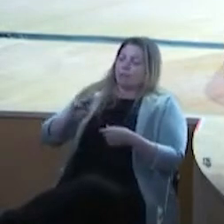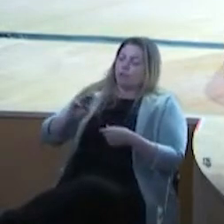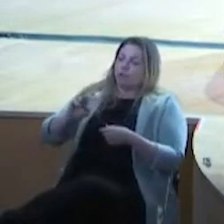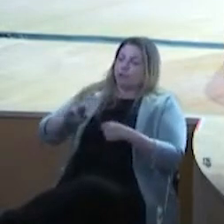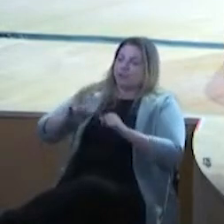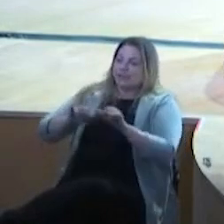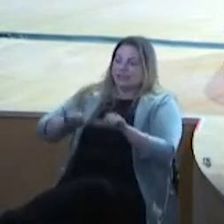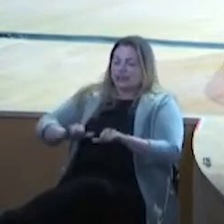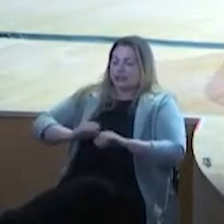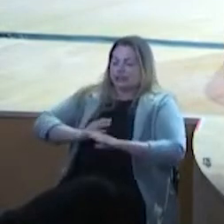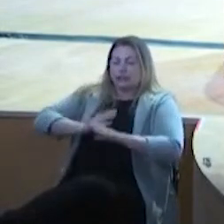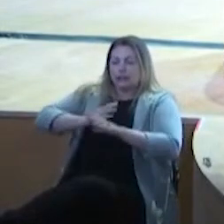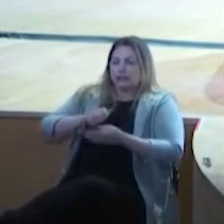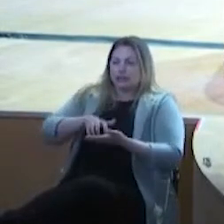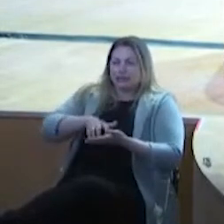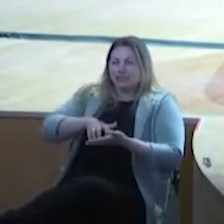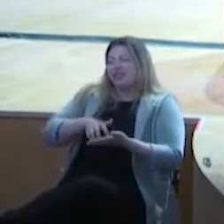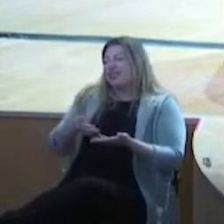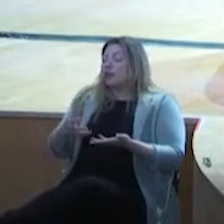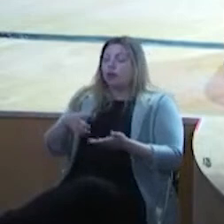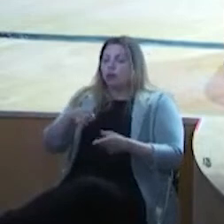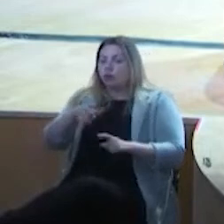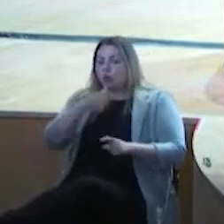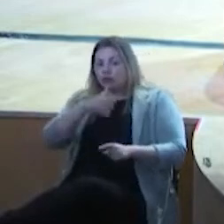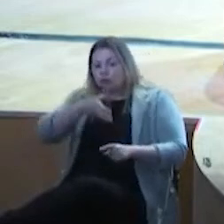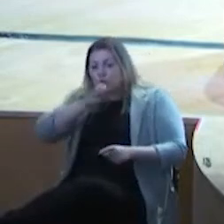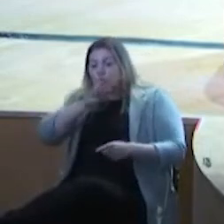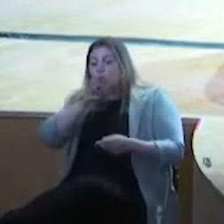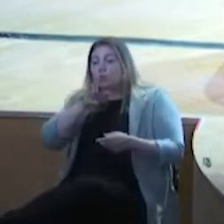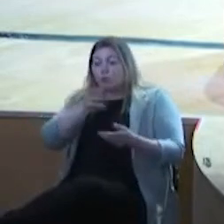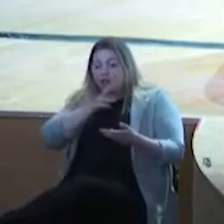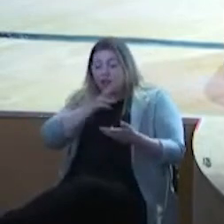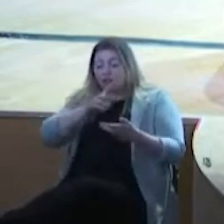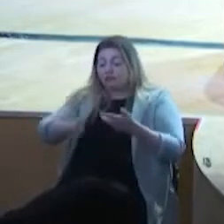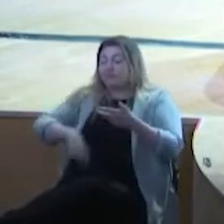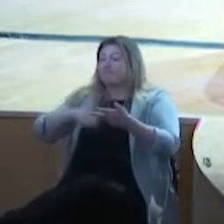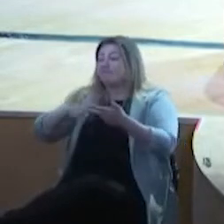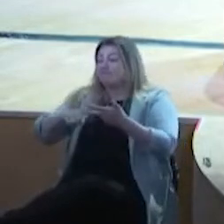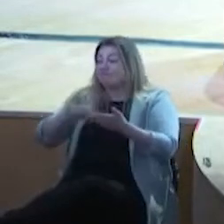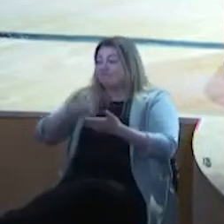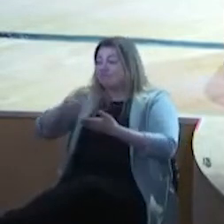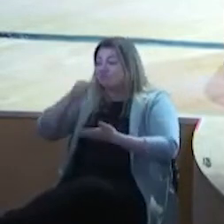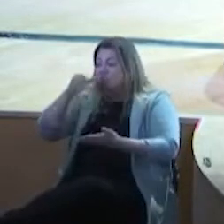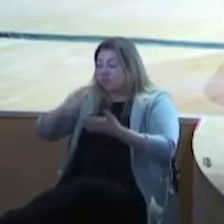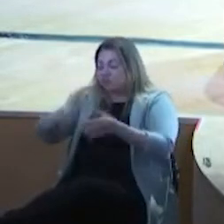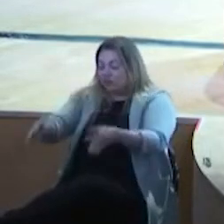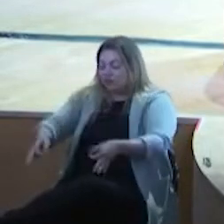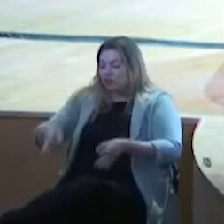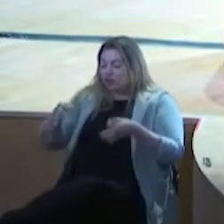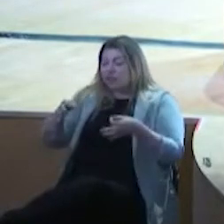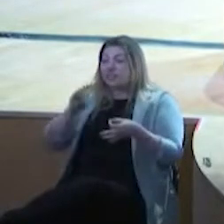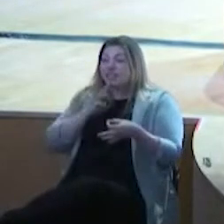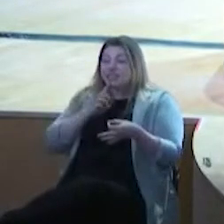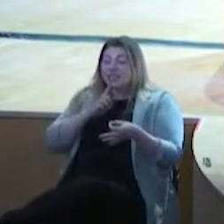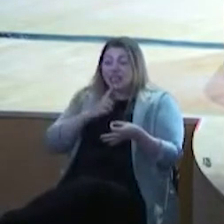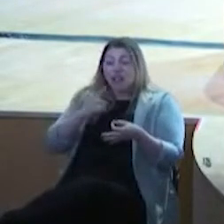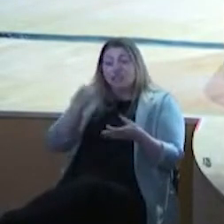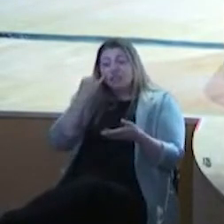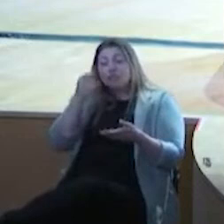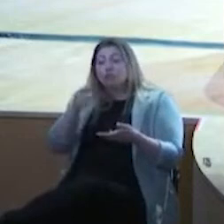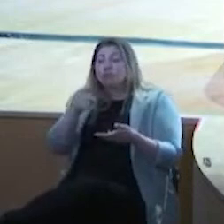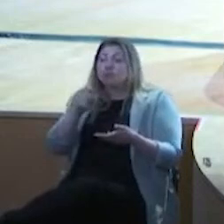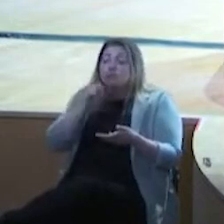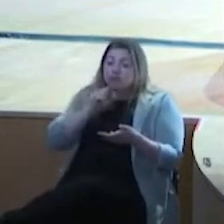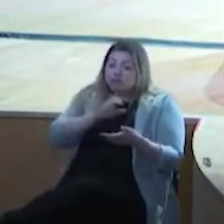not consume the water. And then we received another letter that said, if you are elderly,